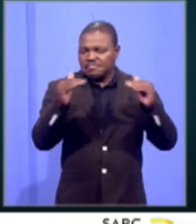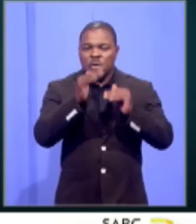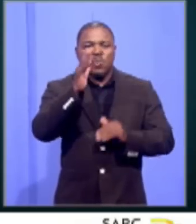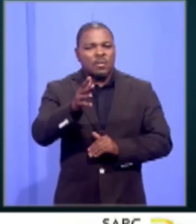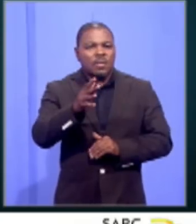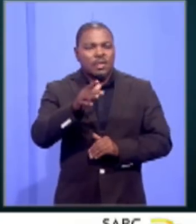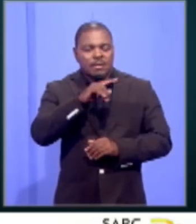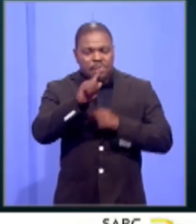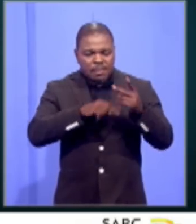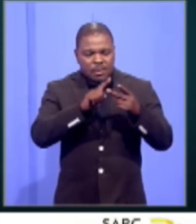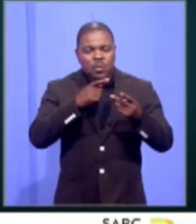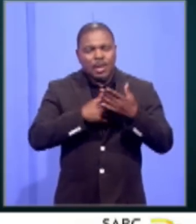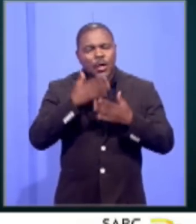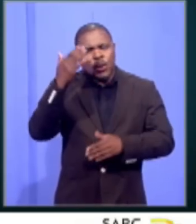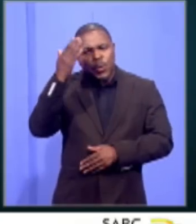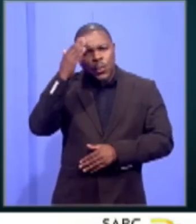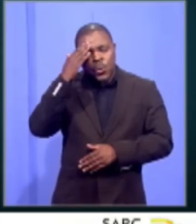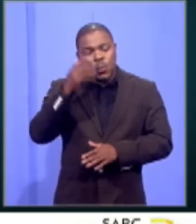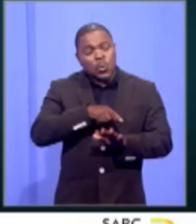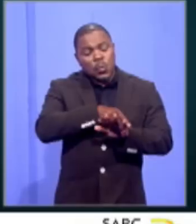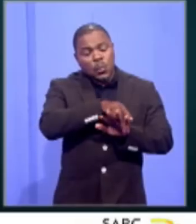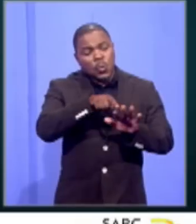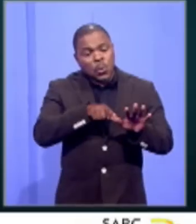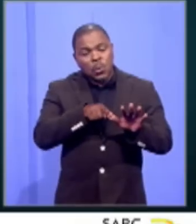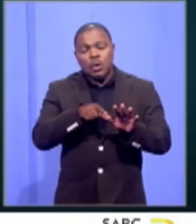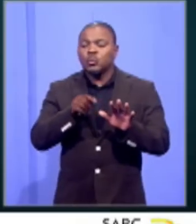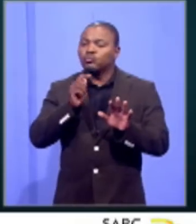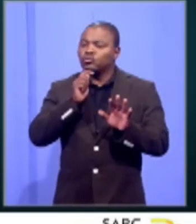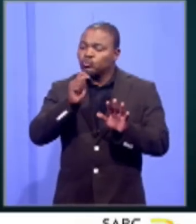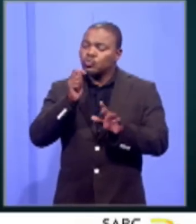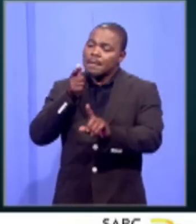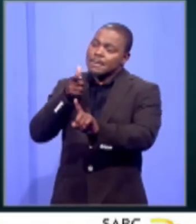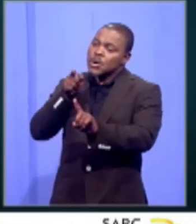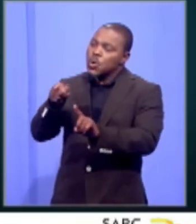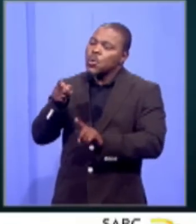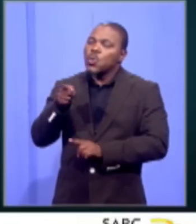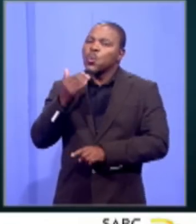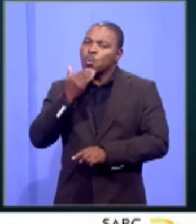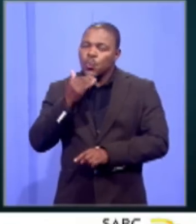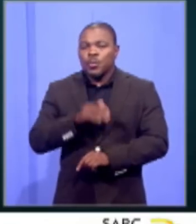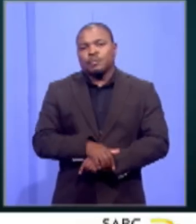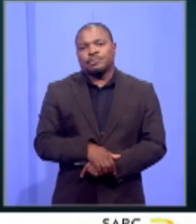ra tseba nnete ya gore babolai ba Senzo Meyiwa ke bomang